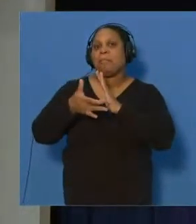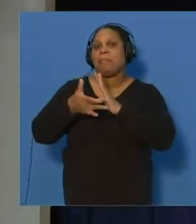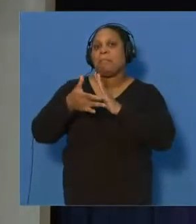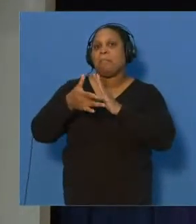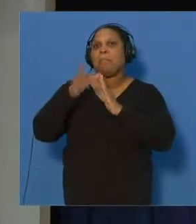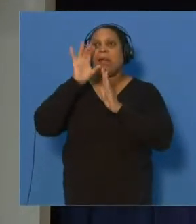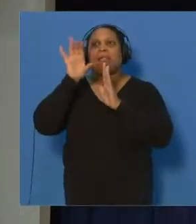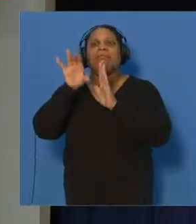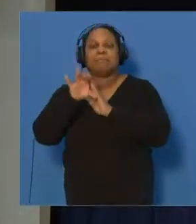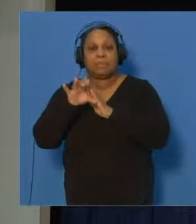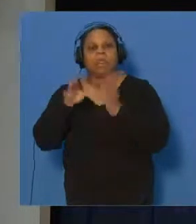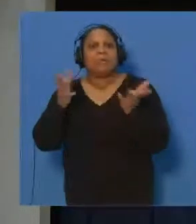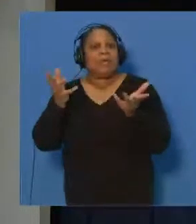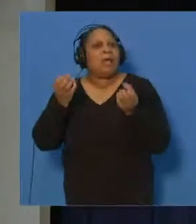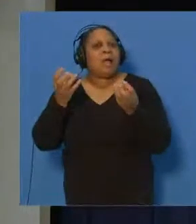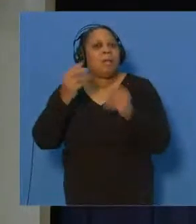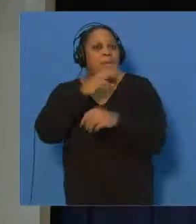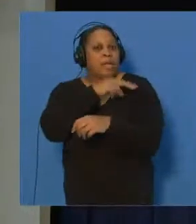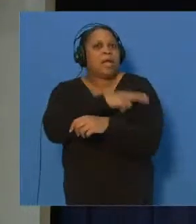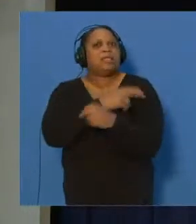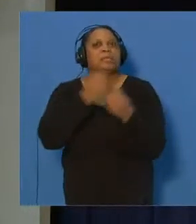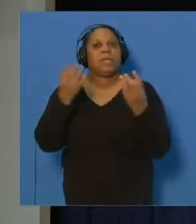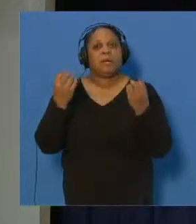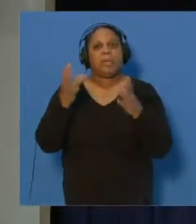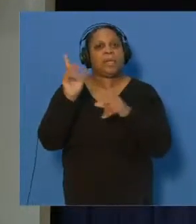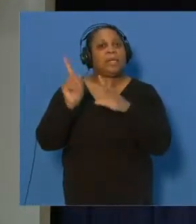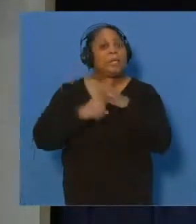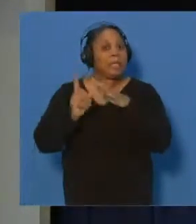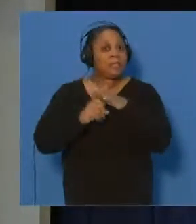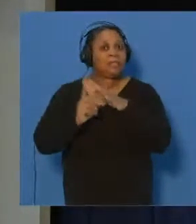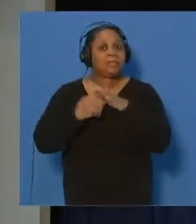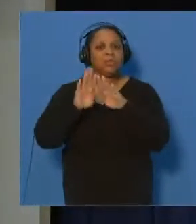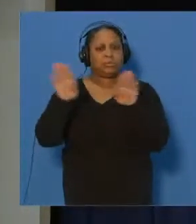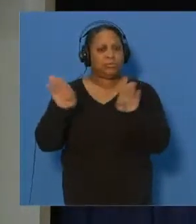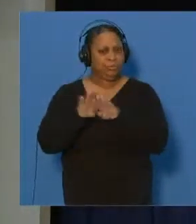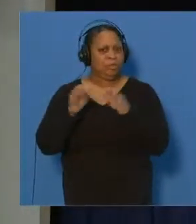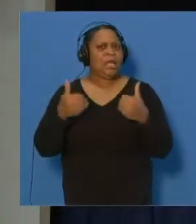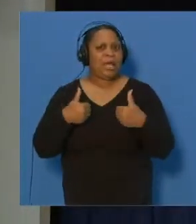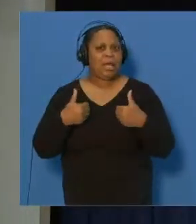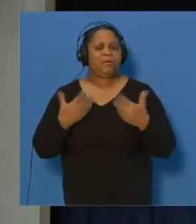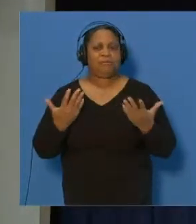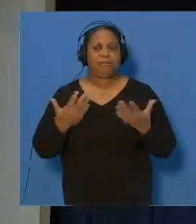many hospitalizations would that be, and how many cases would Bermuda have? Okay.